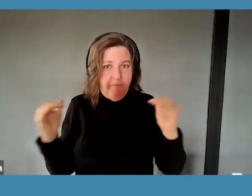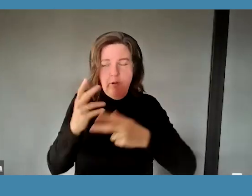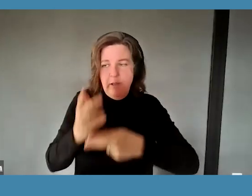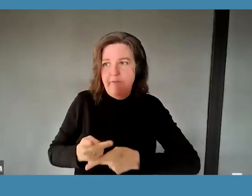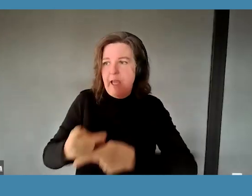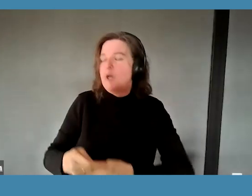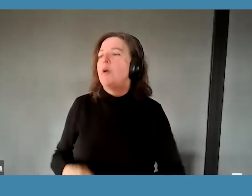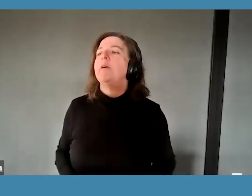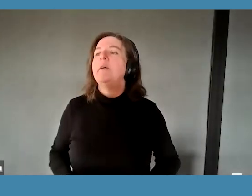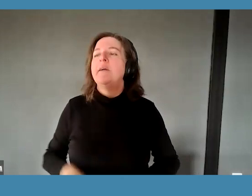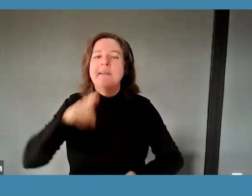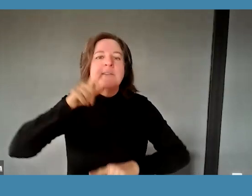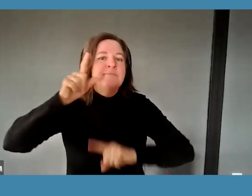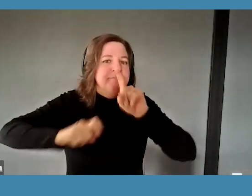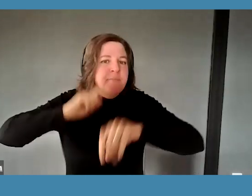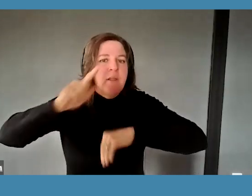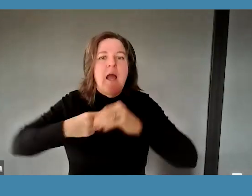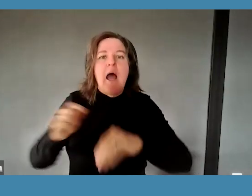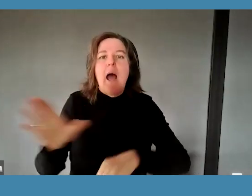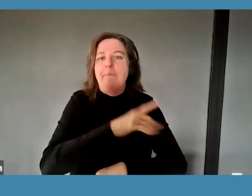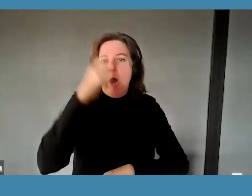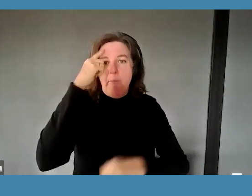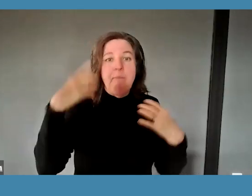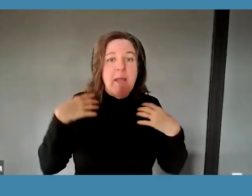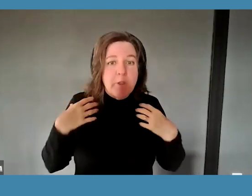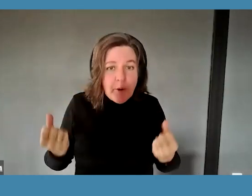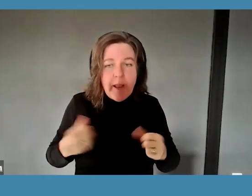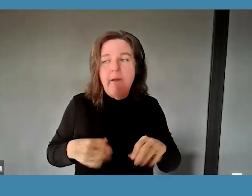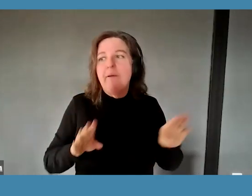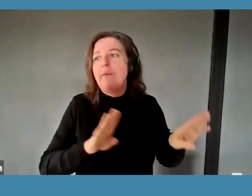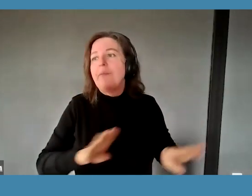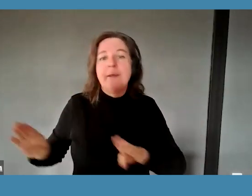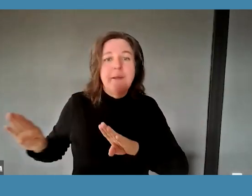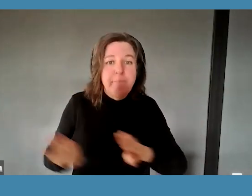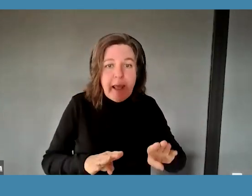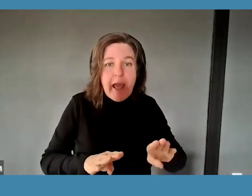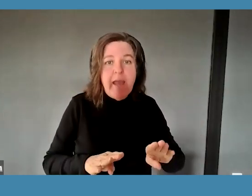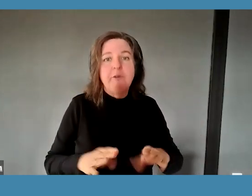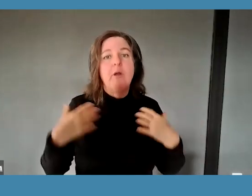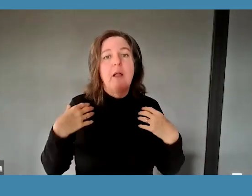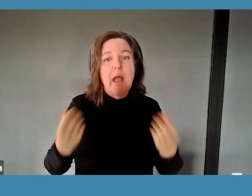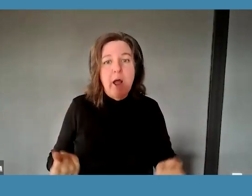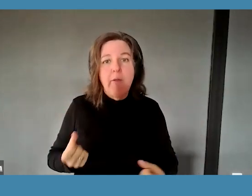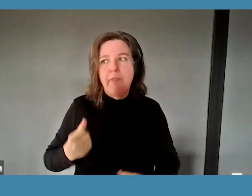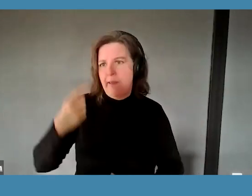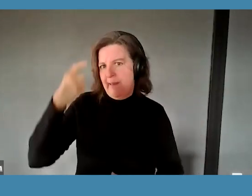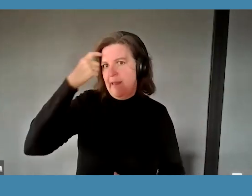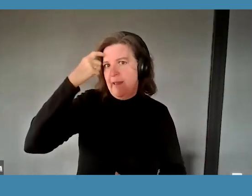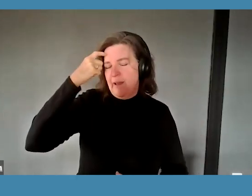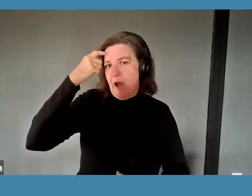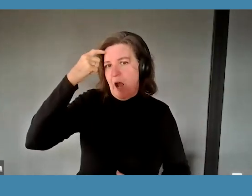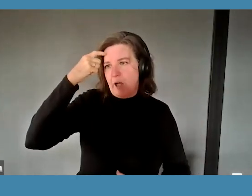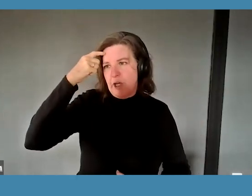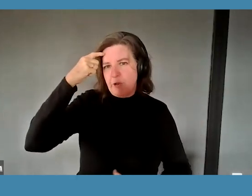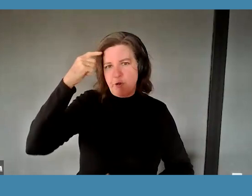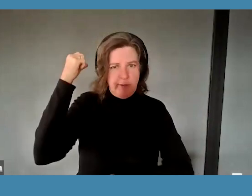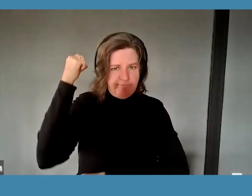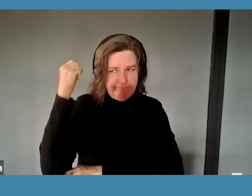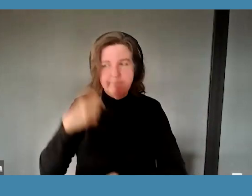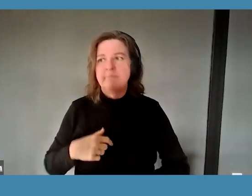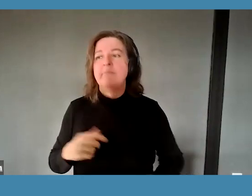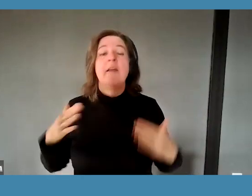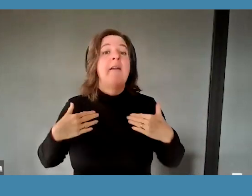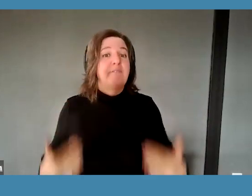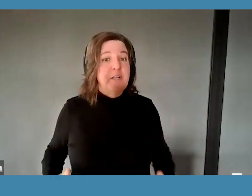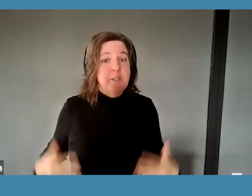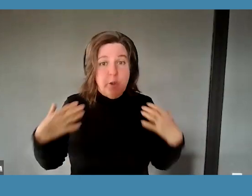questions about your mental health, behavioral health, cognition. They're going to ask you about your physical health,